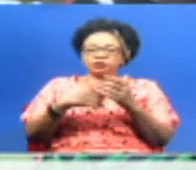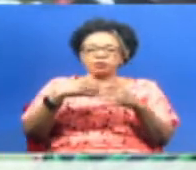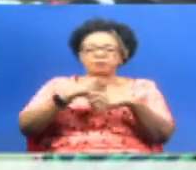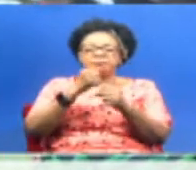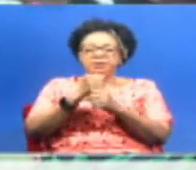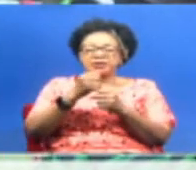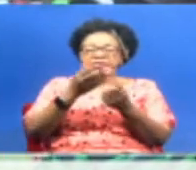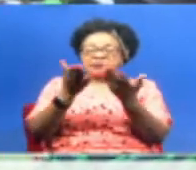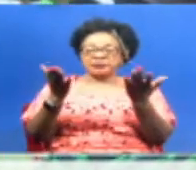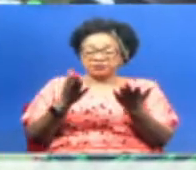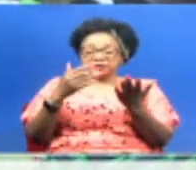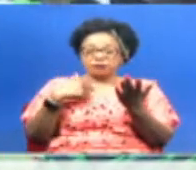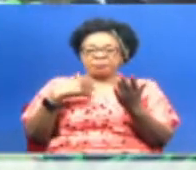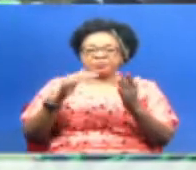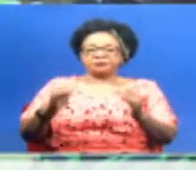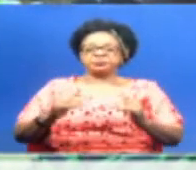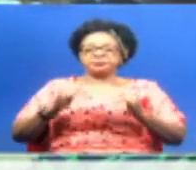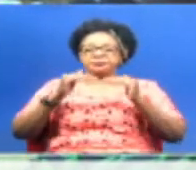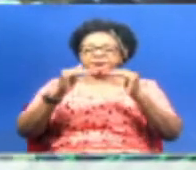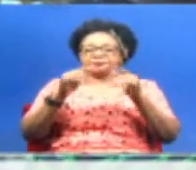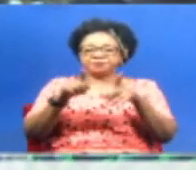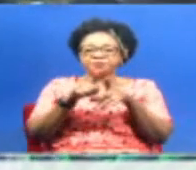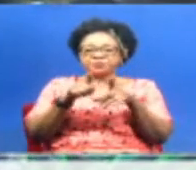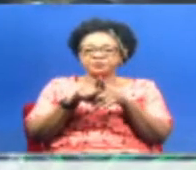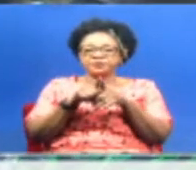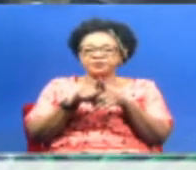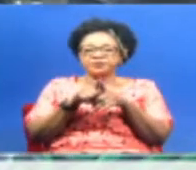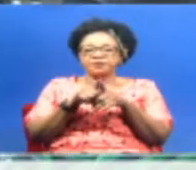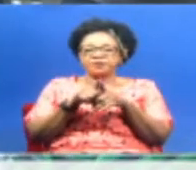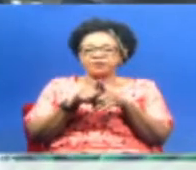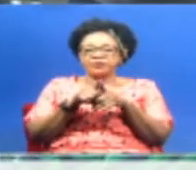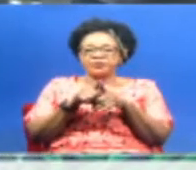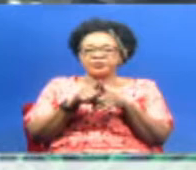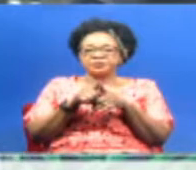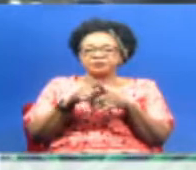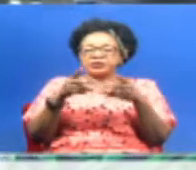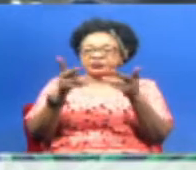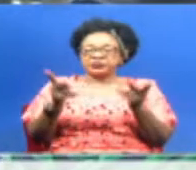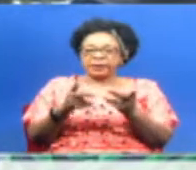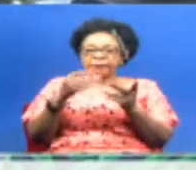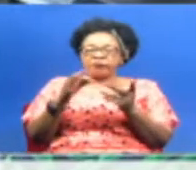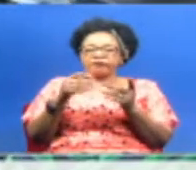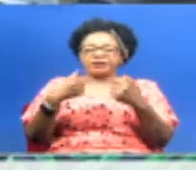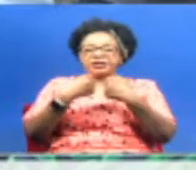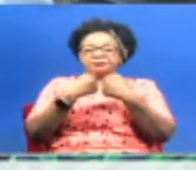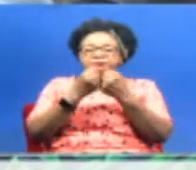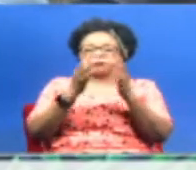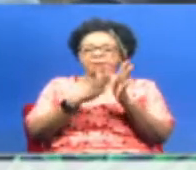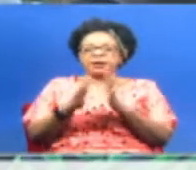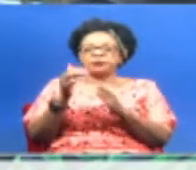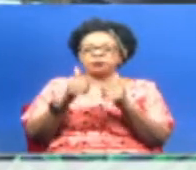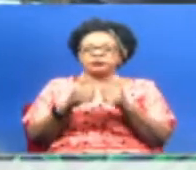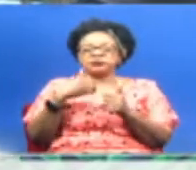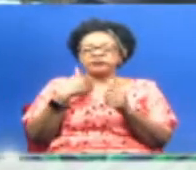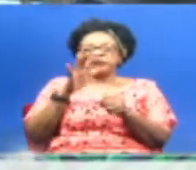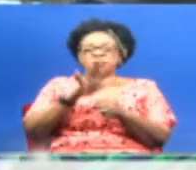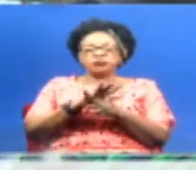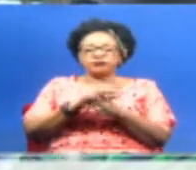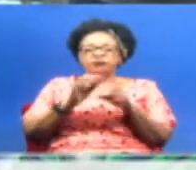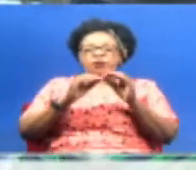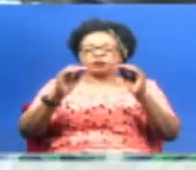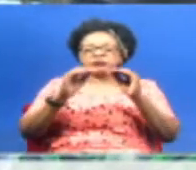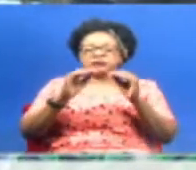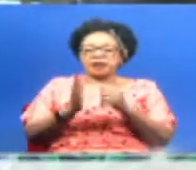today. Conditionally, part of the conditioning and the part of the game plan, they've learned through a lot of coaches. And I think it has come to help